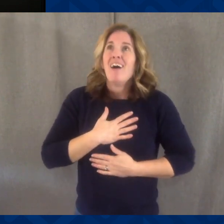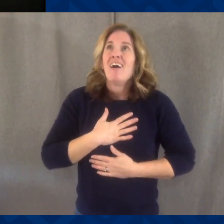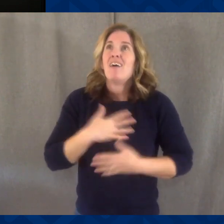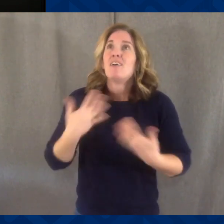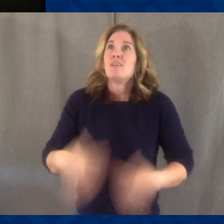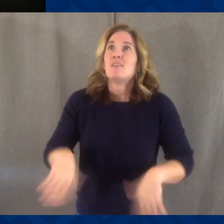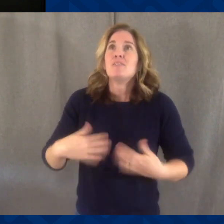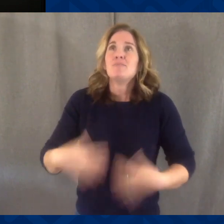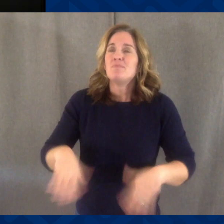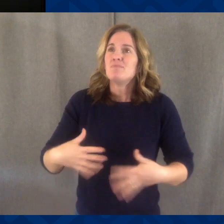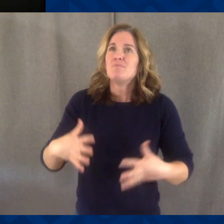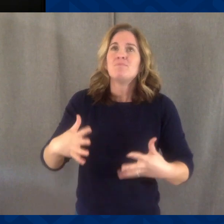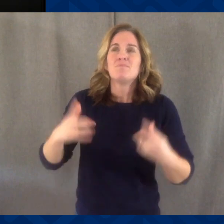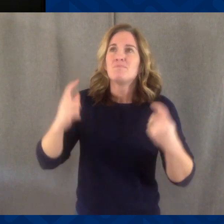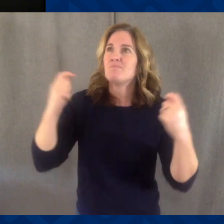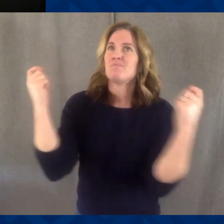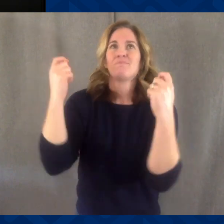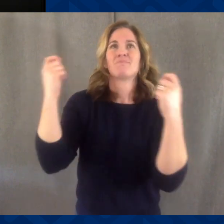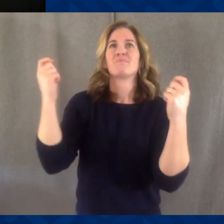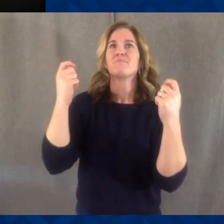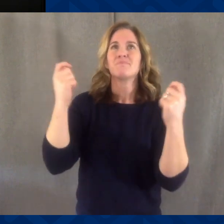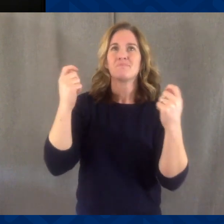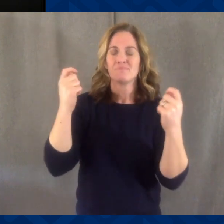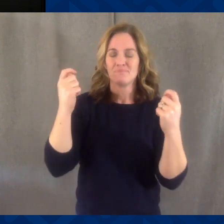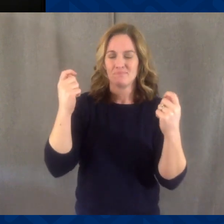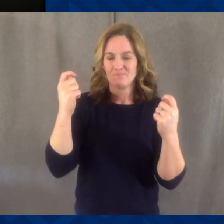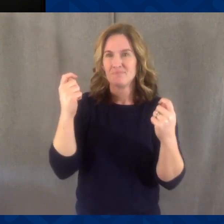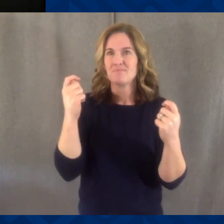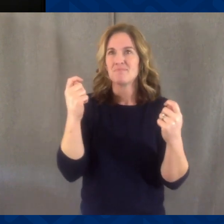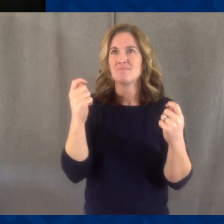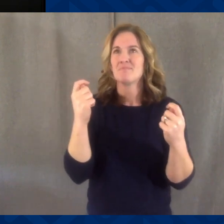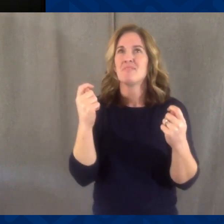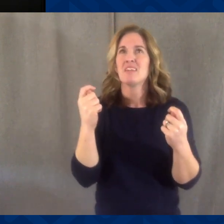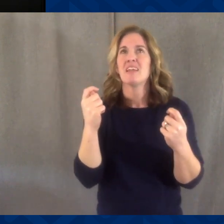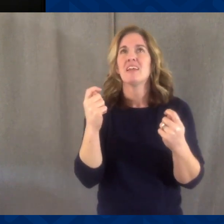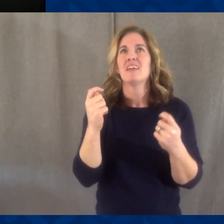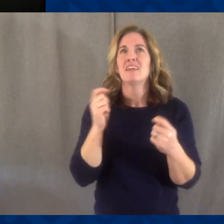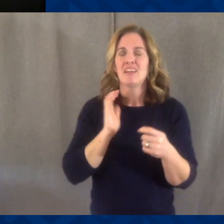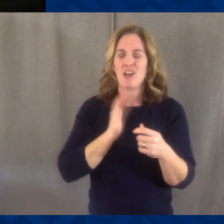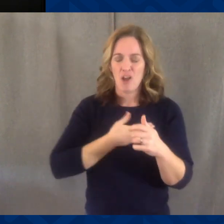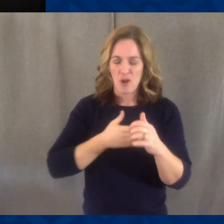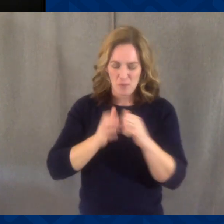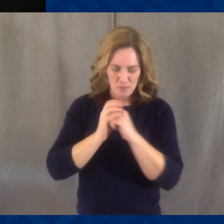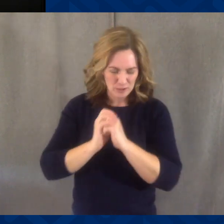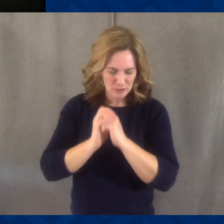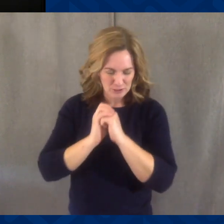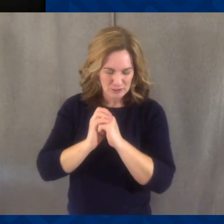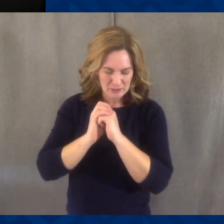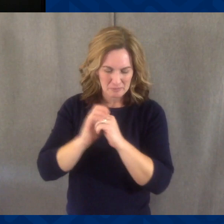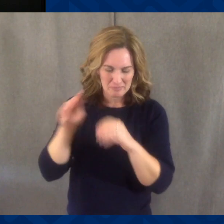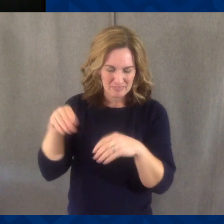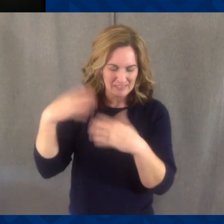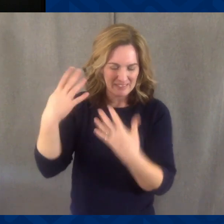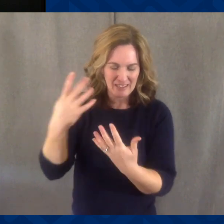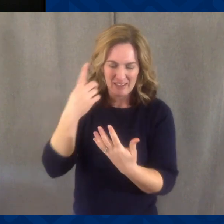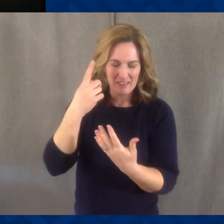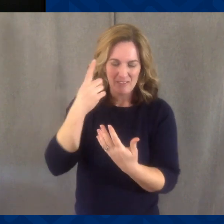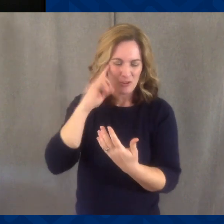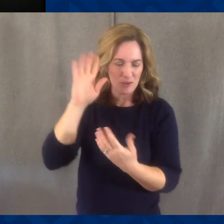so freely lavished upon us, Lord. May you receive the worship that is due exclusively to your name,